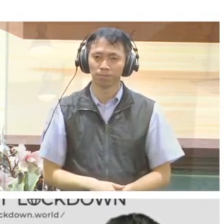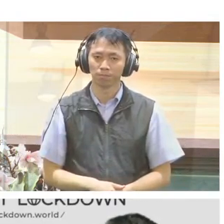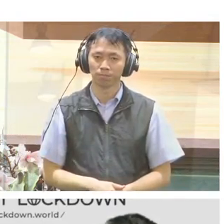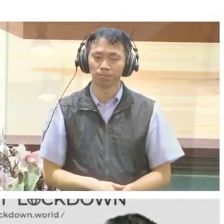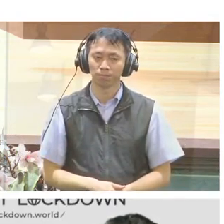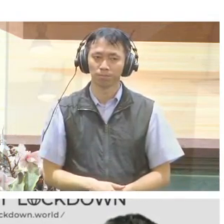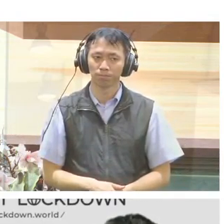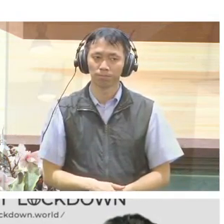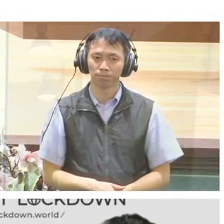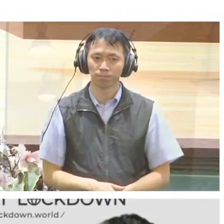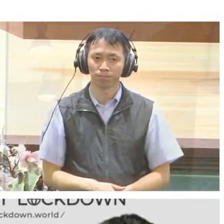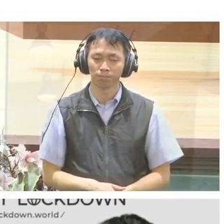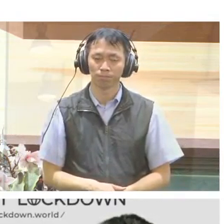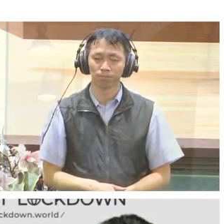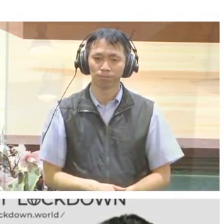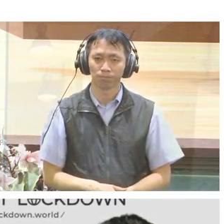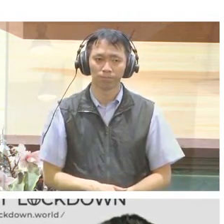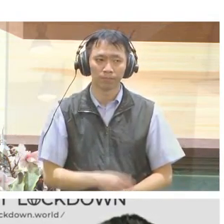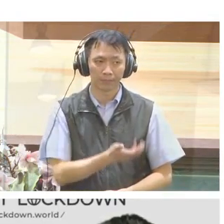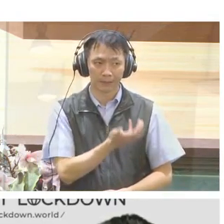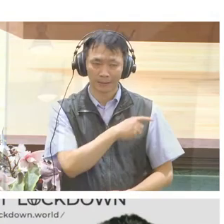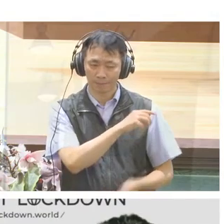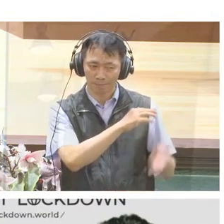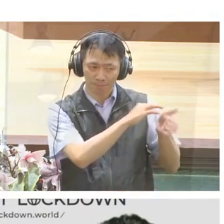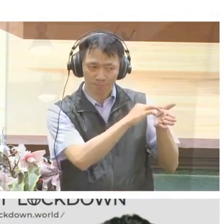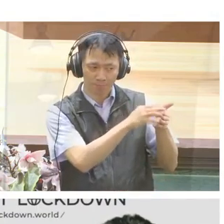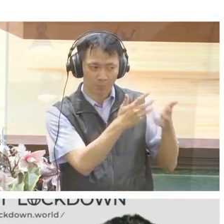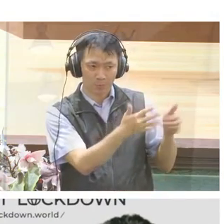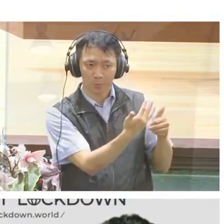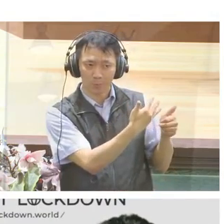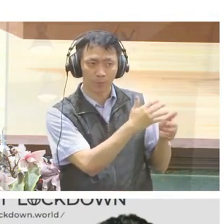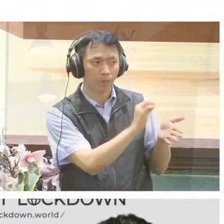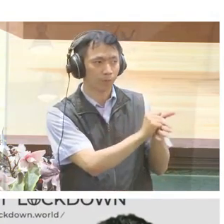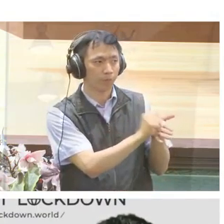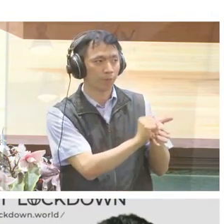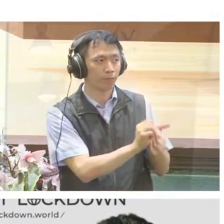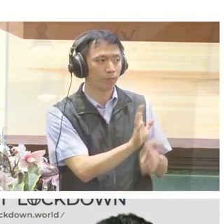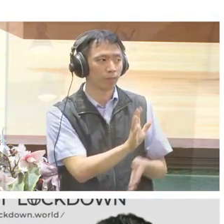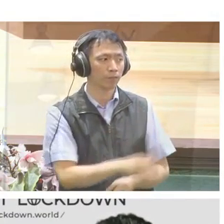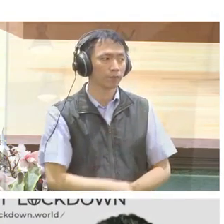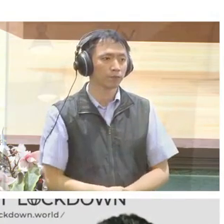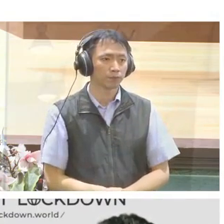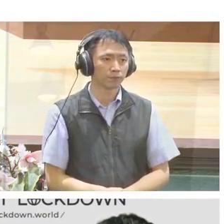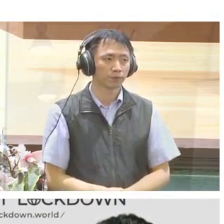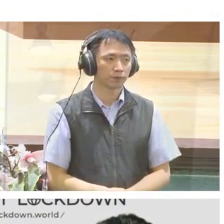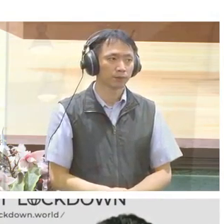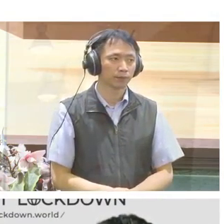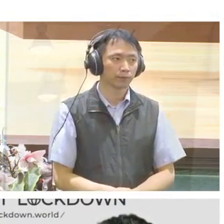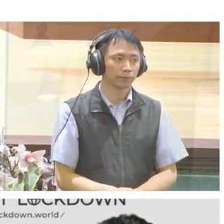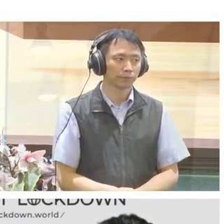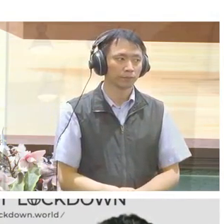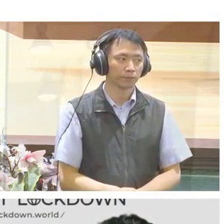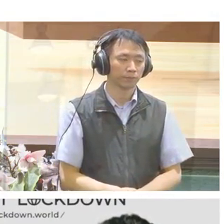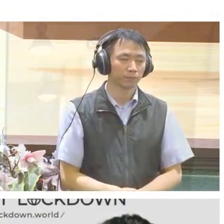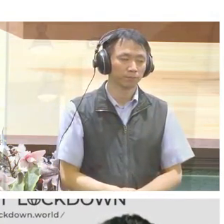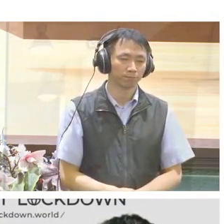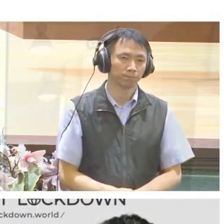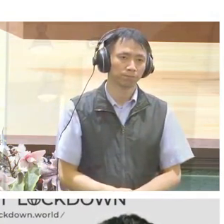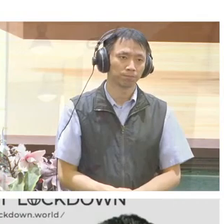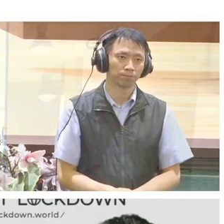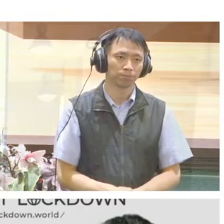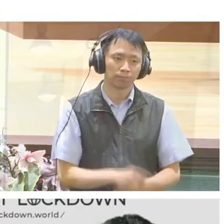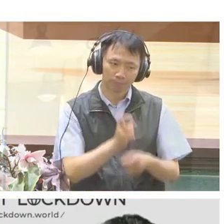sly.do page. And I think that's plenty for us to discuss in 10 minutes. So I would like